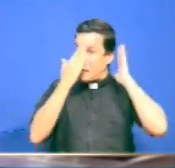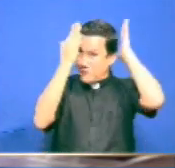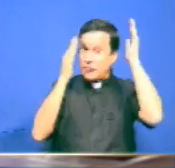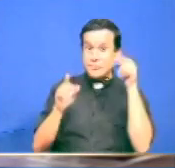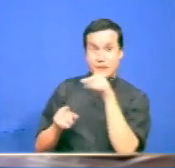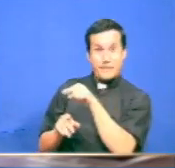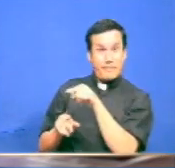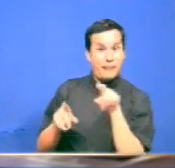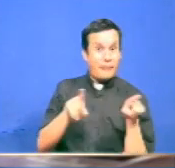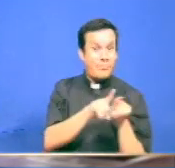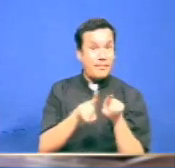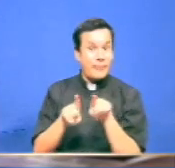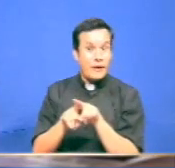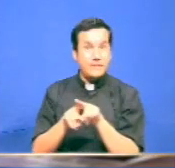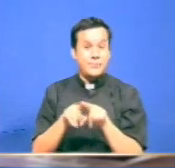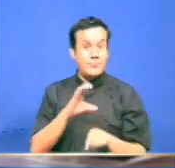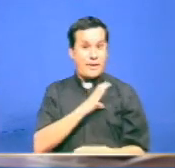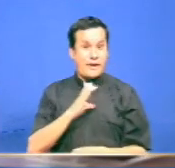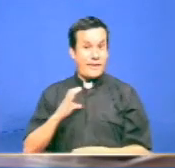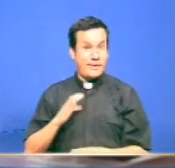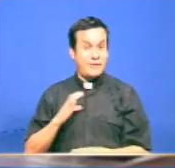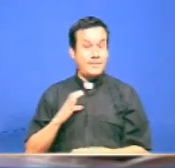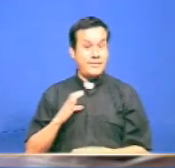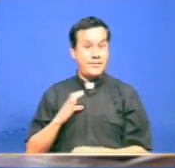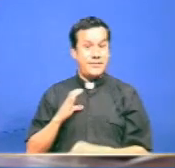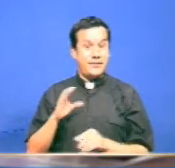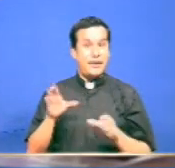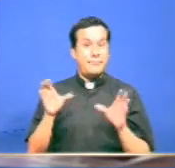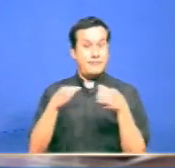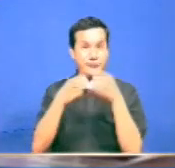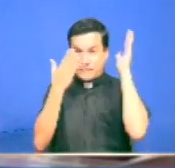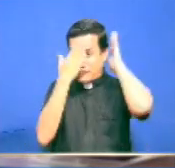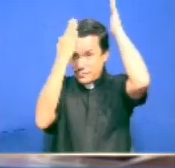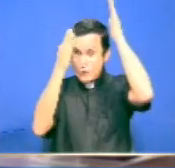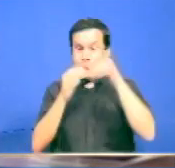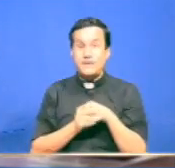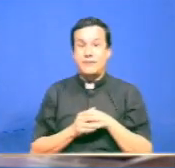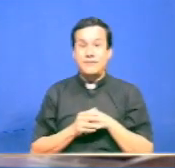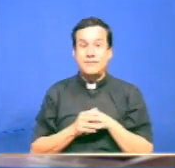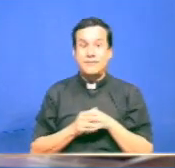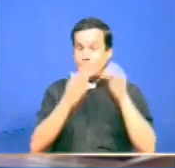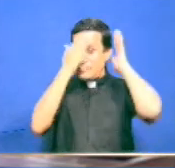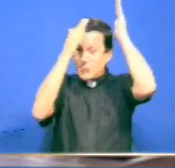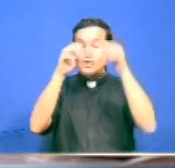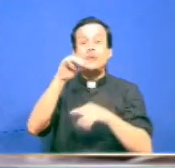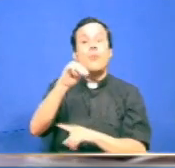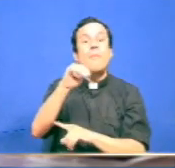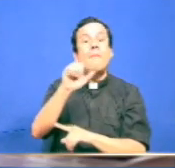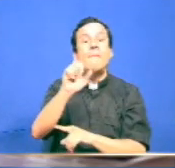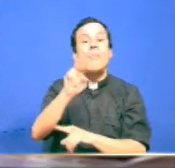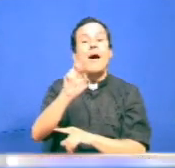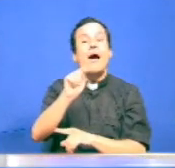the Kenya Conference of Catholic Bishops, that is Archbishop Martin Kivuva, who